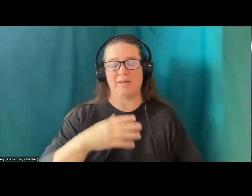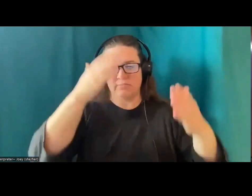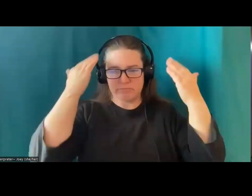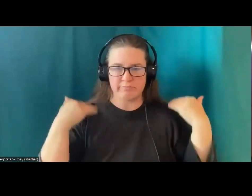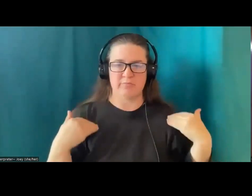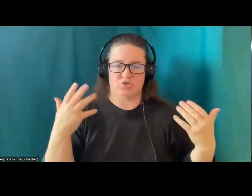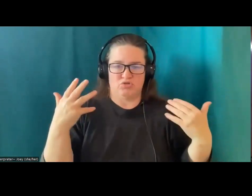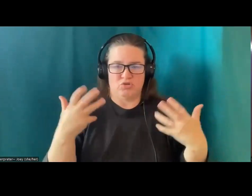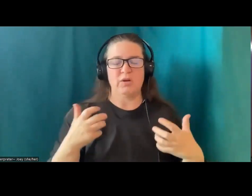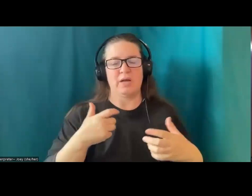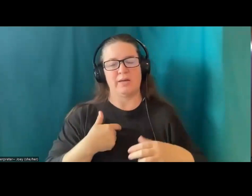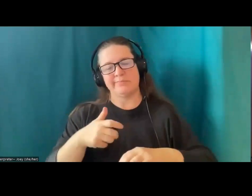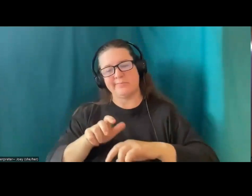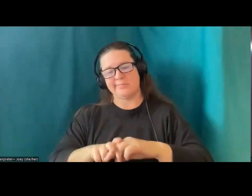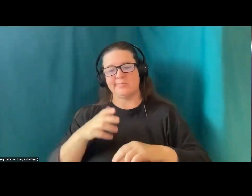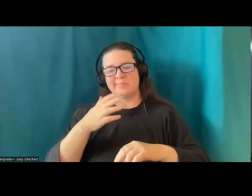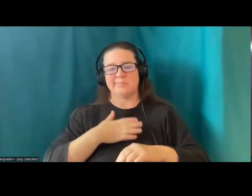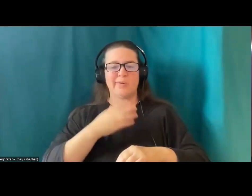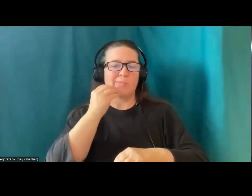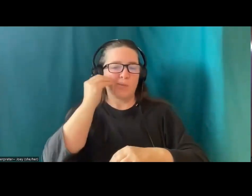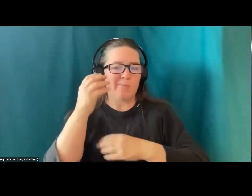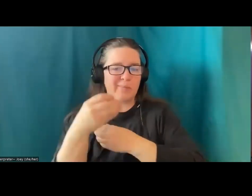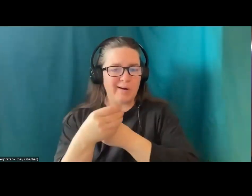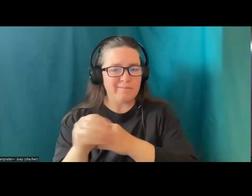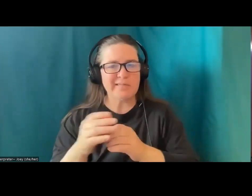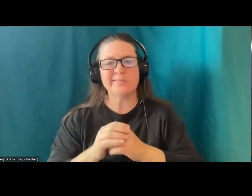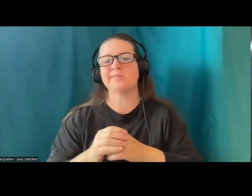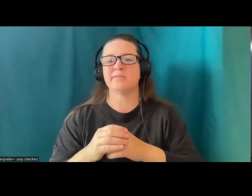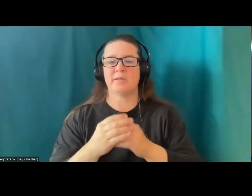/ dining room in front of a bookcase and a painting of a tree.